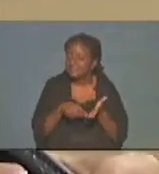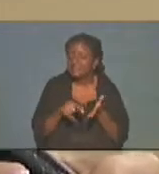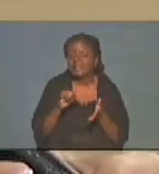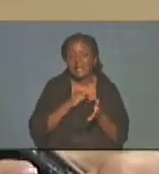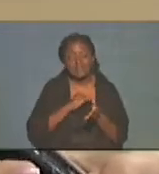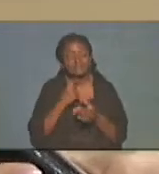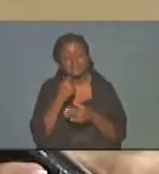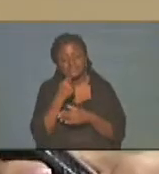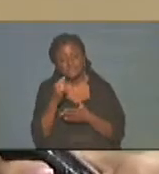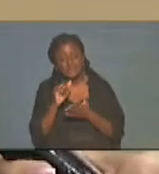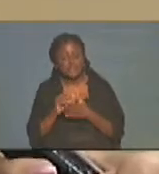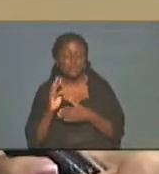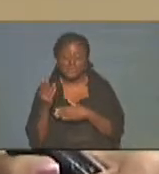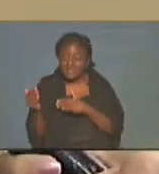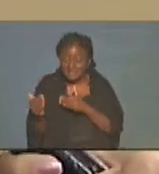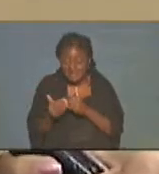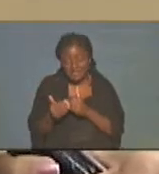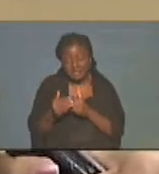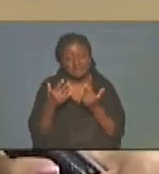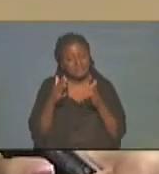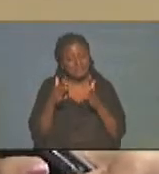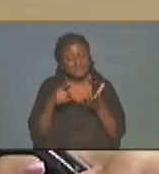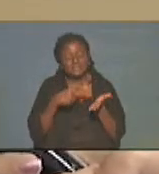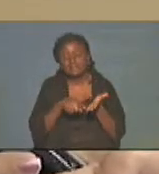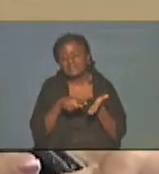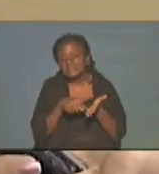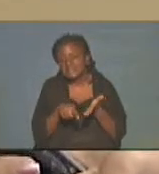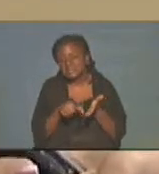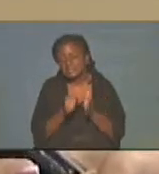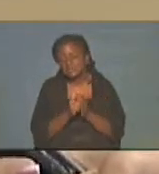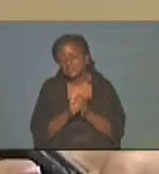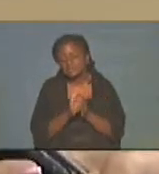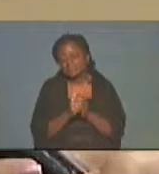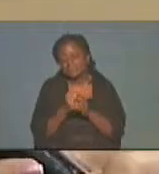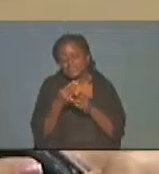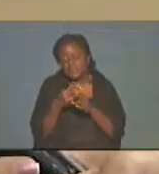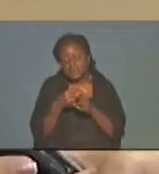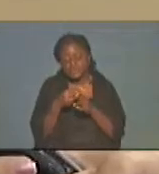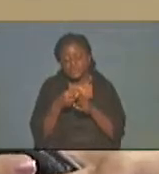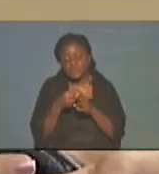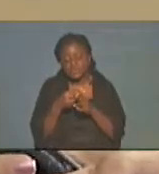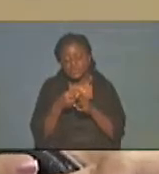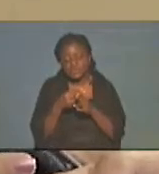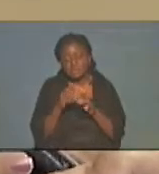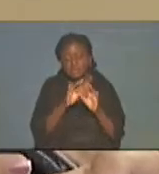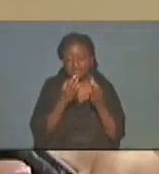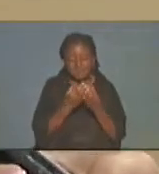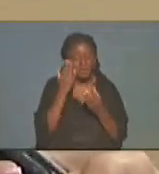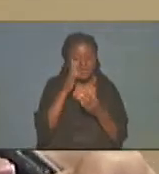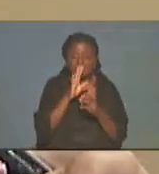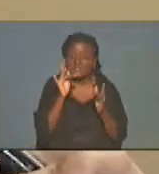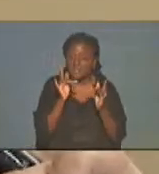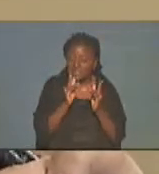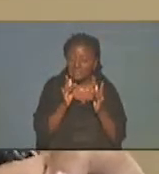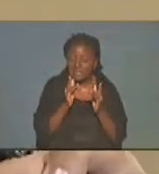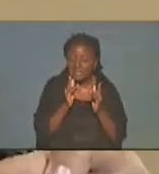been informed that we're near completion of that investigation, and very soon the family will be contacted by